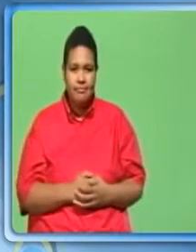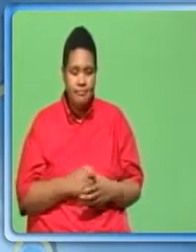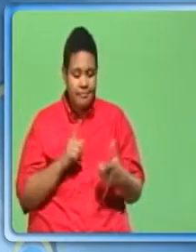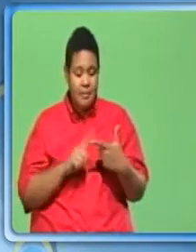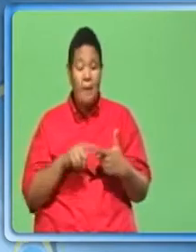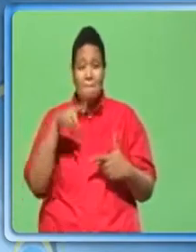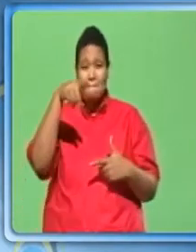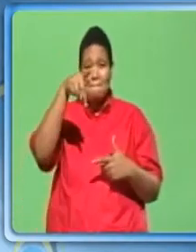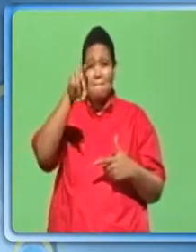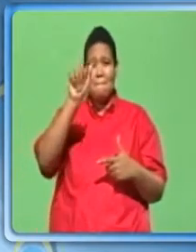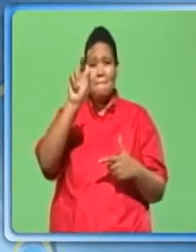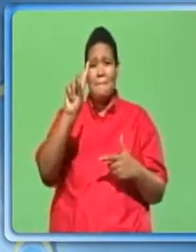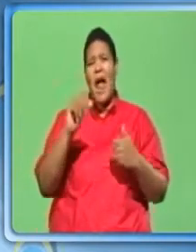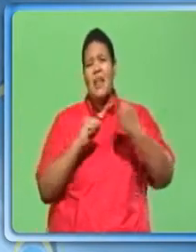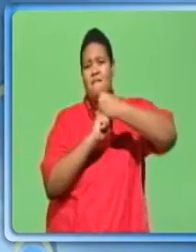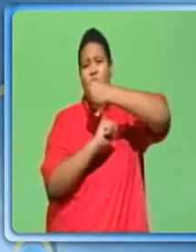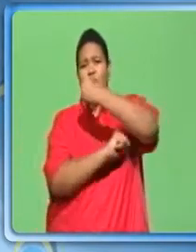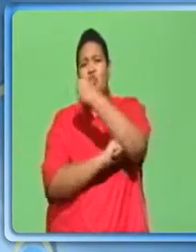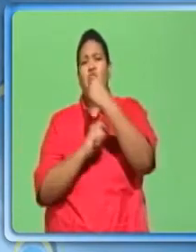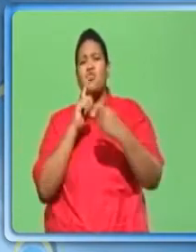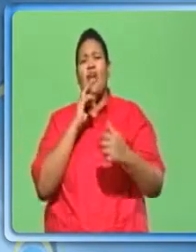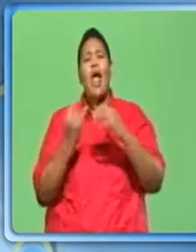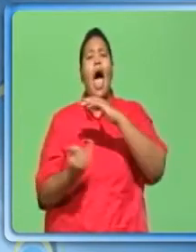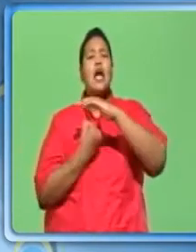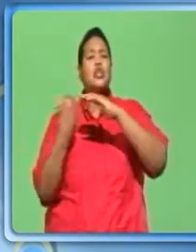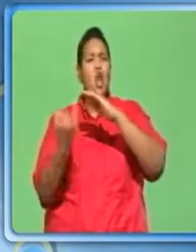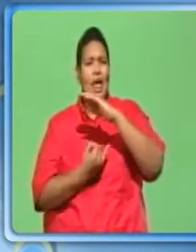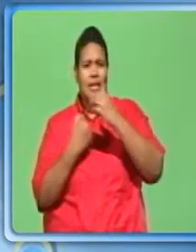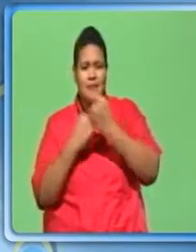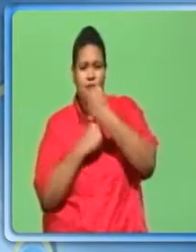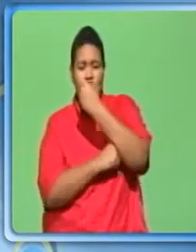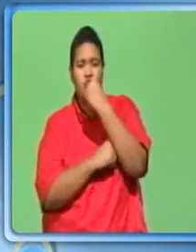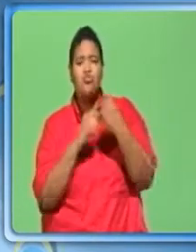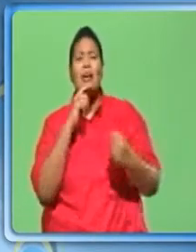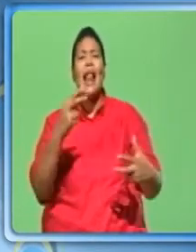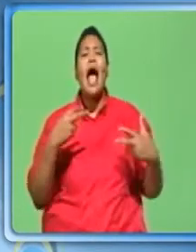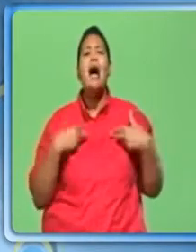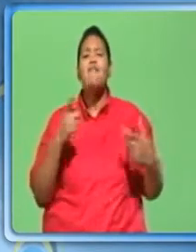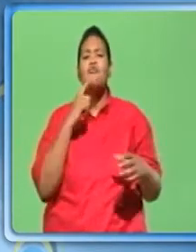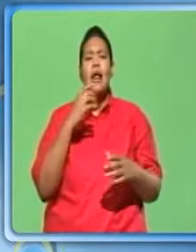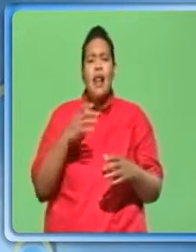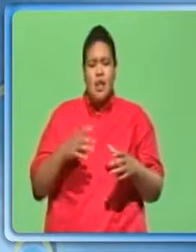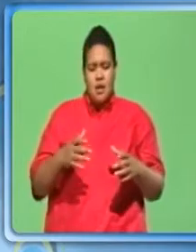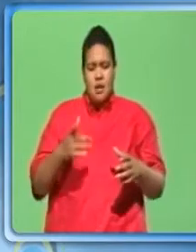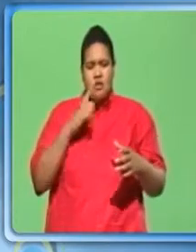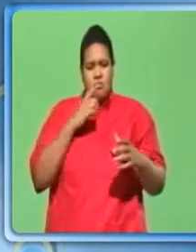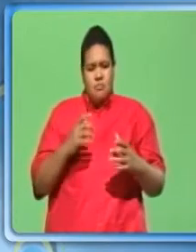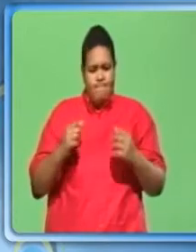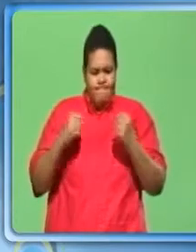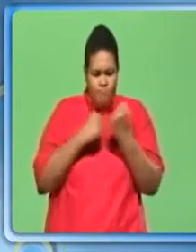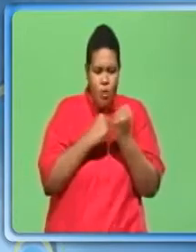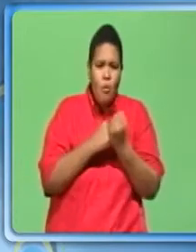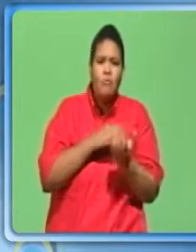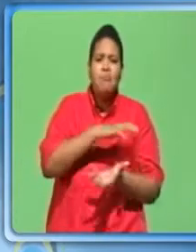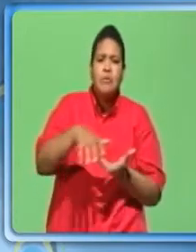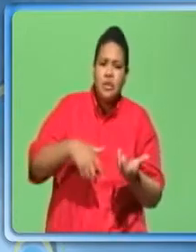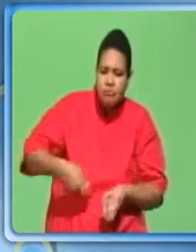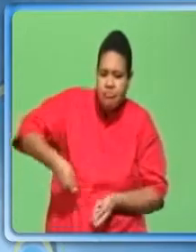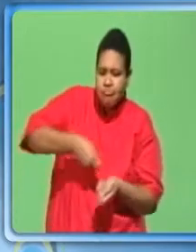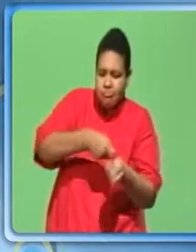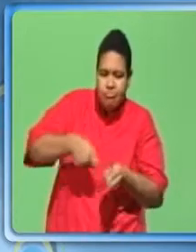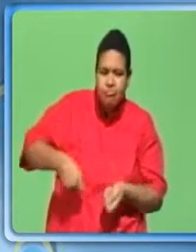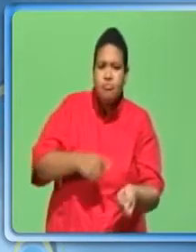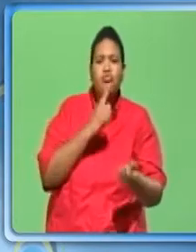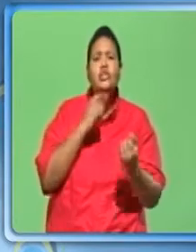Pad foundation is generally isolated foundation consisting of a block of reinforced concrete, meant to